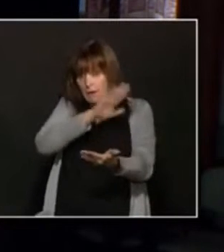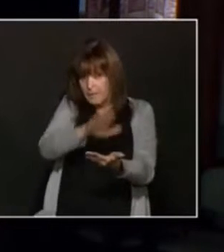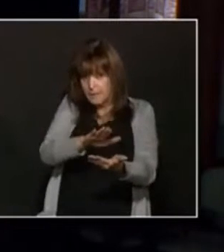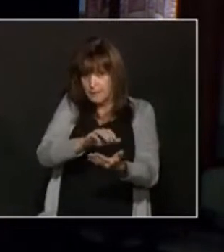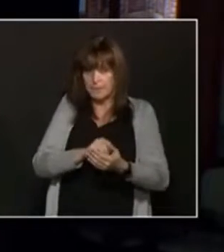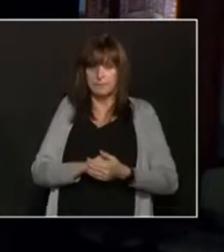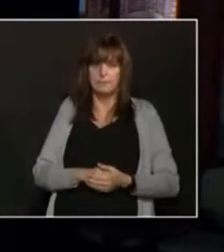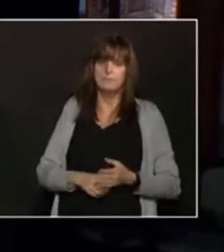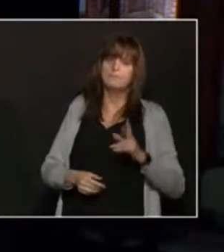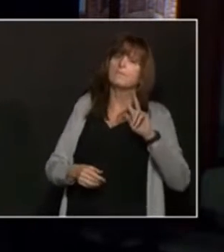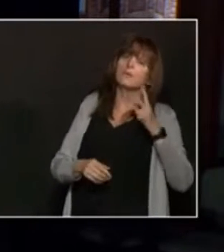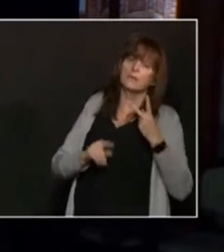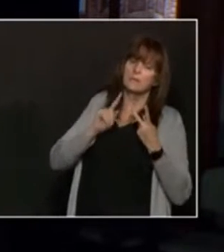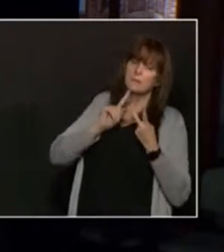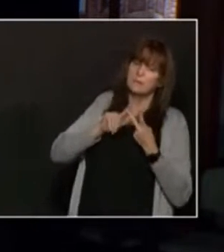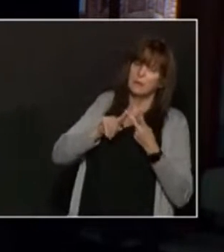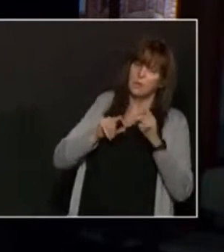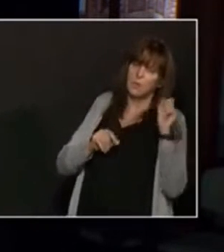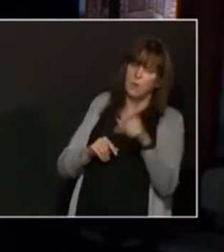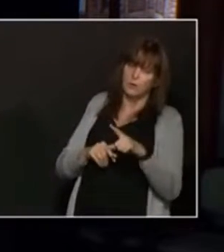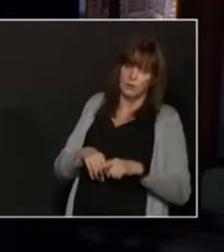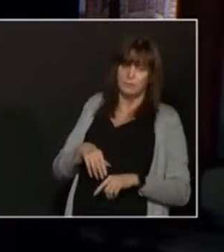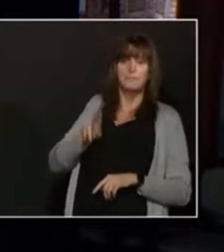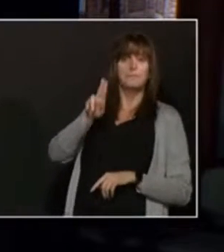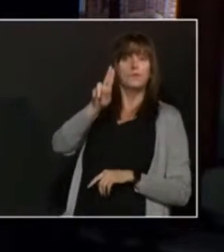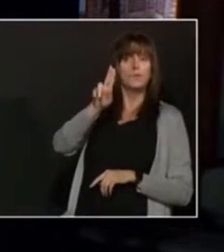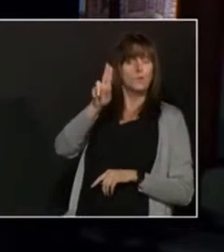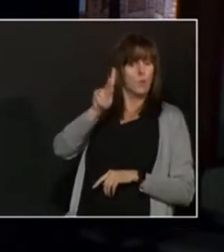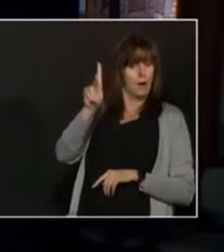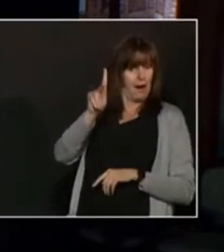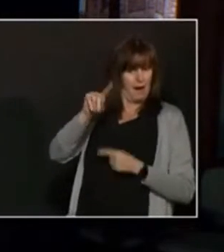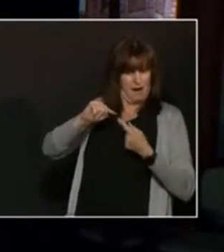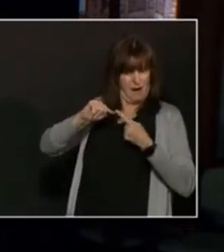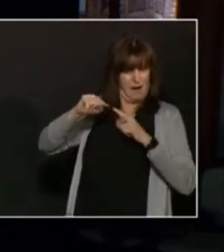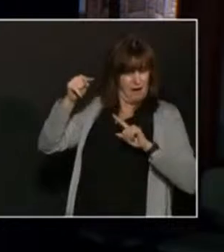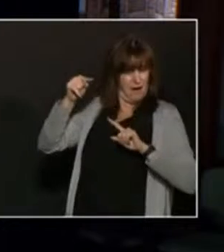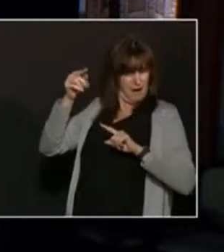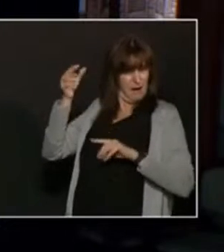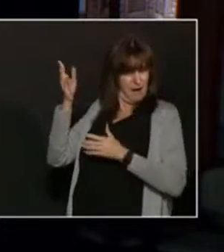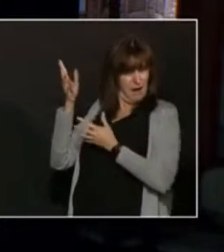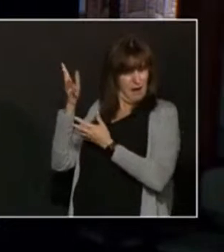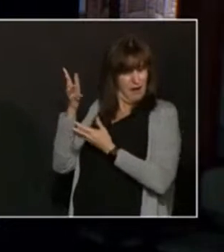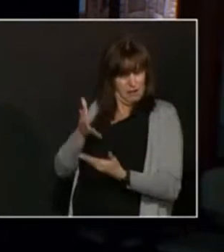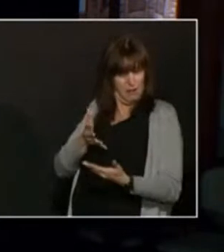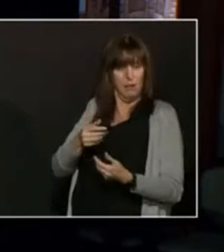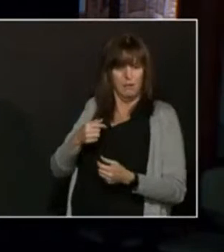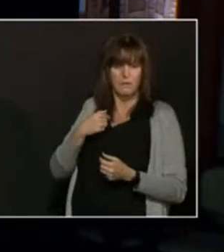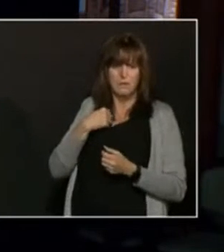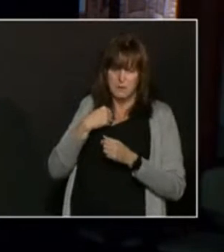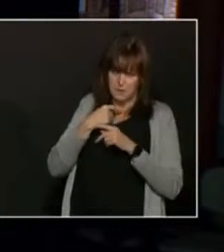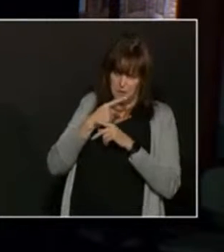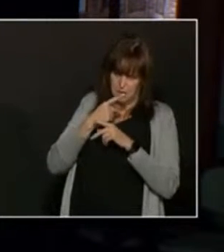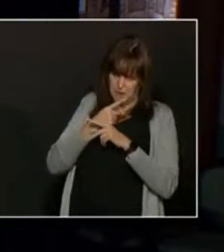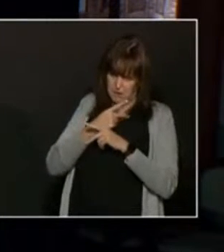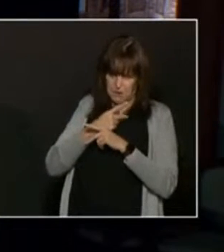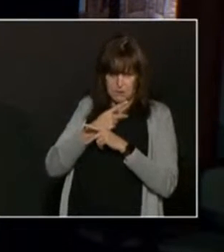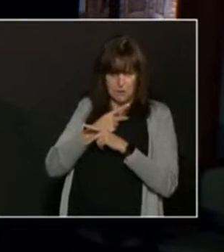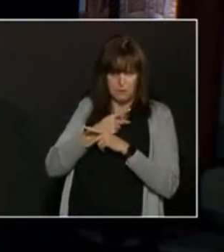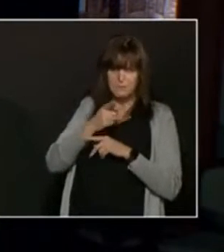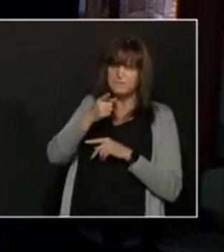then with the UK variant factored in, I'm just trying to see if you can drill down into that a little bit more